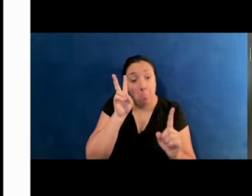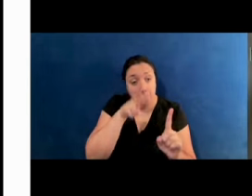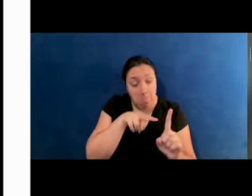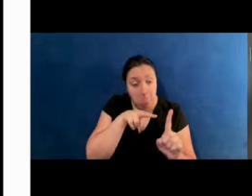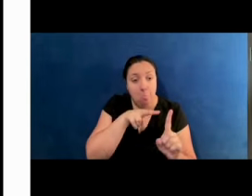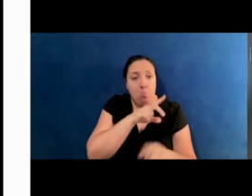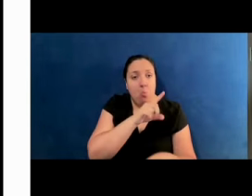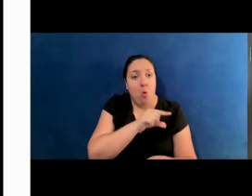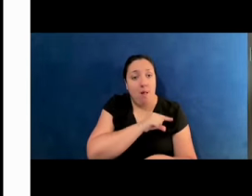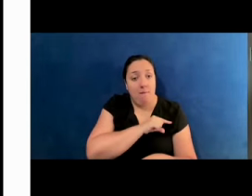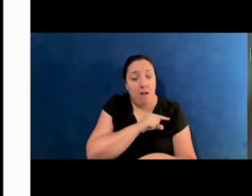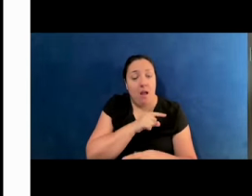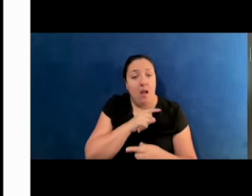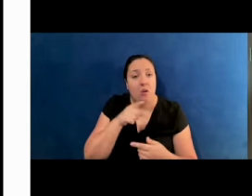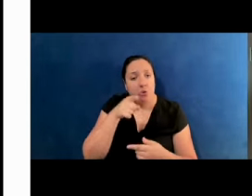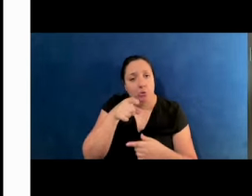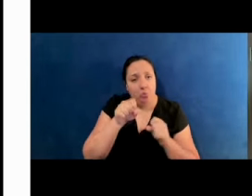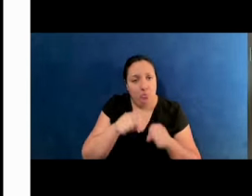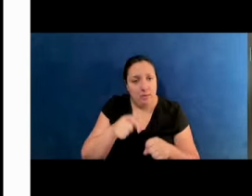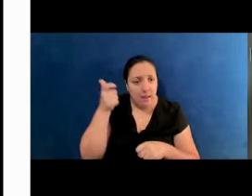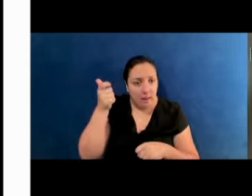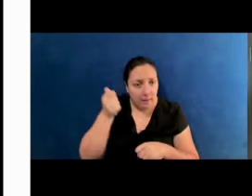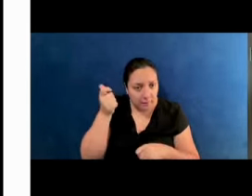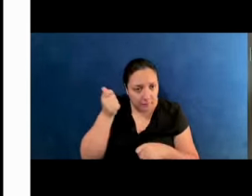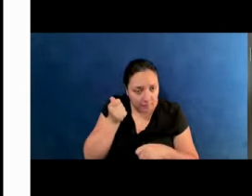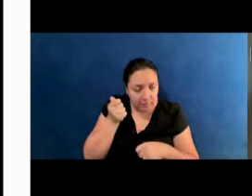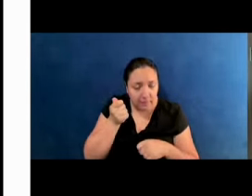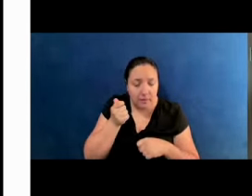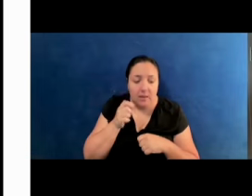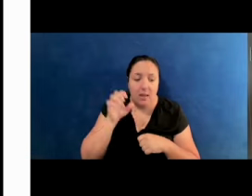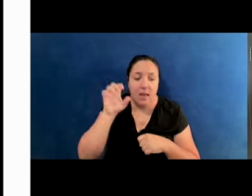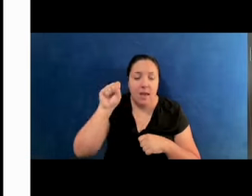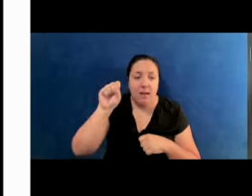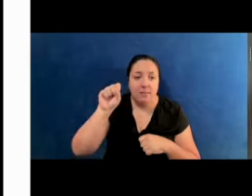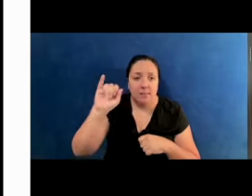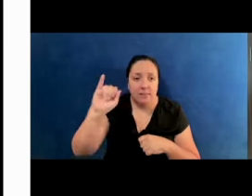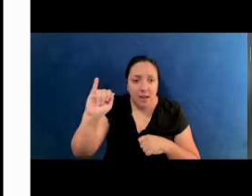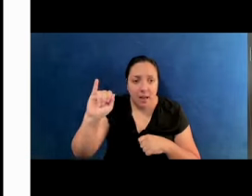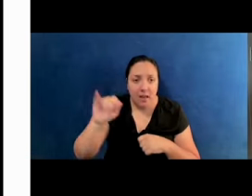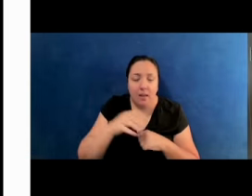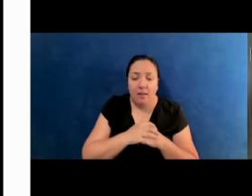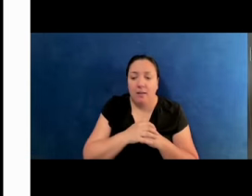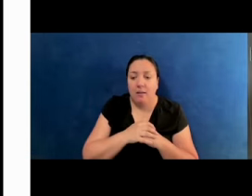benefits like Social Security income or supplemental